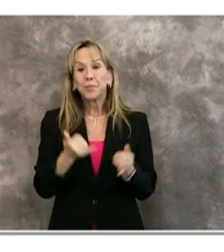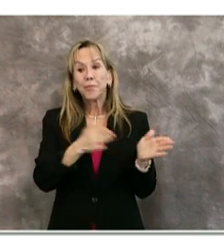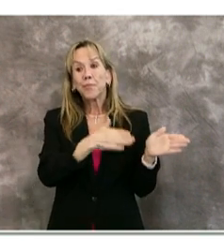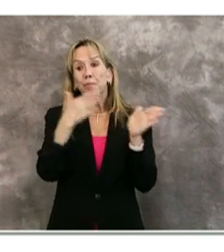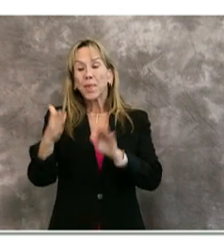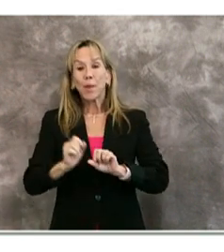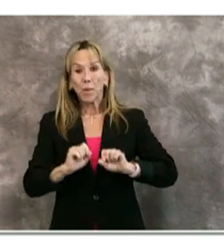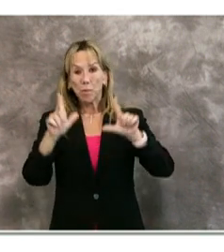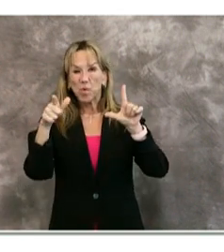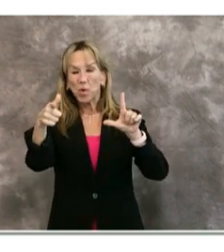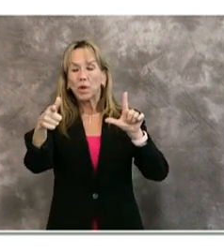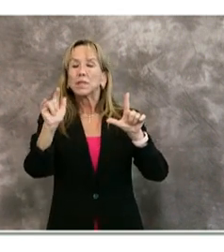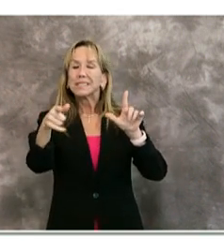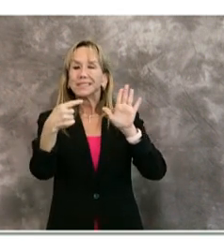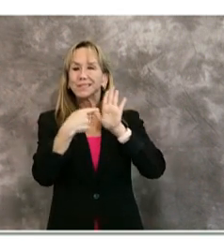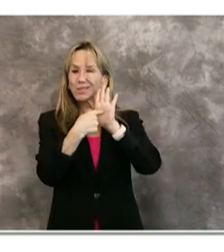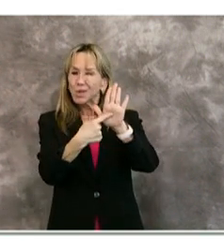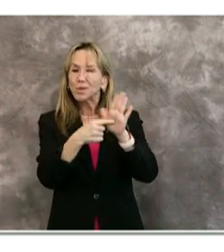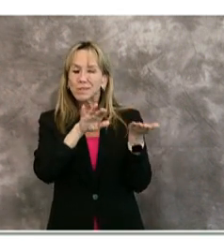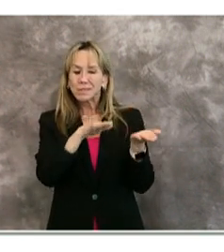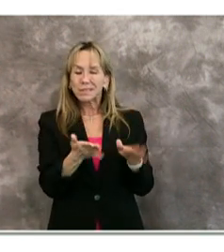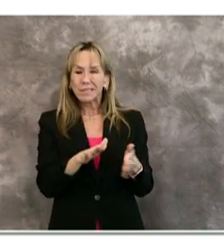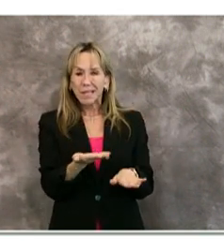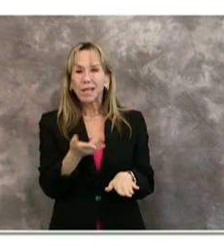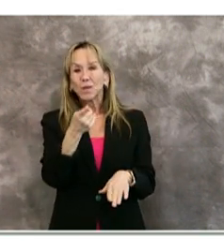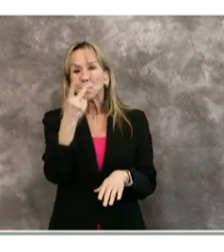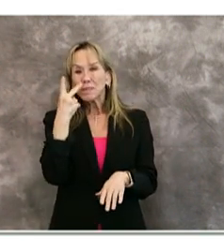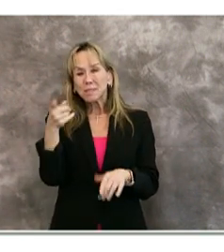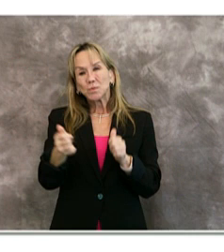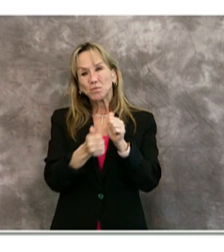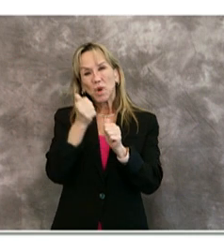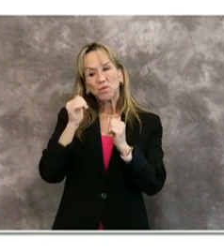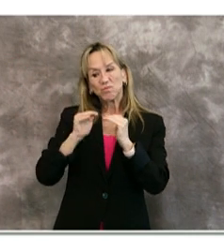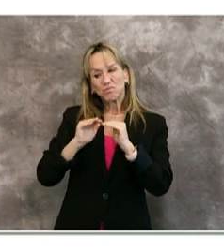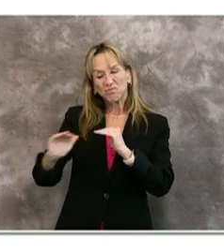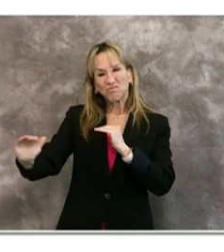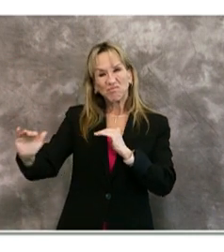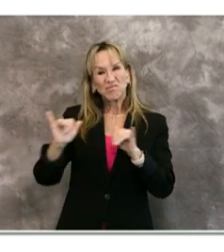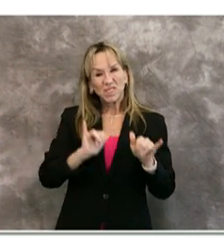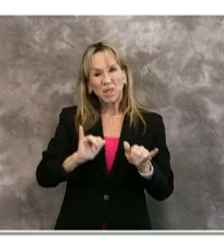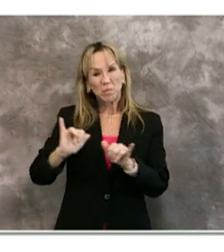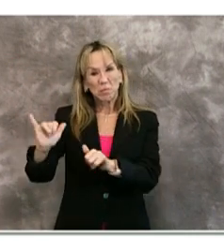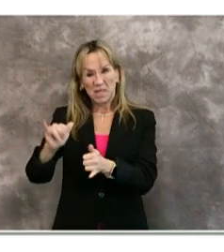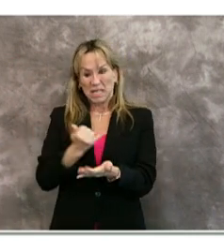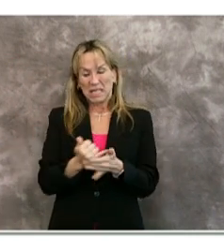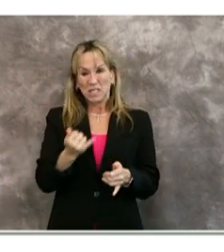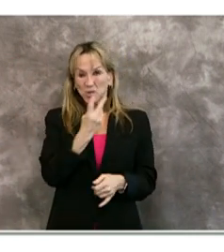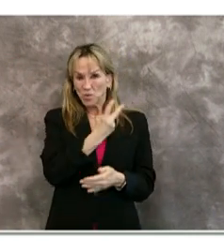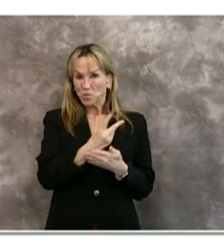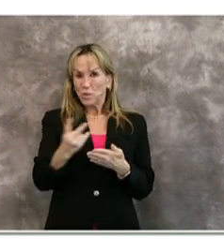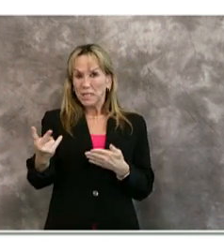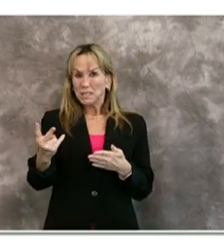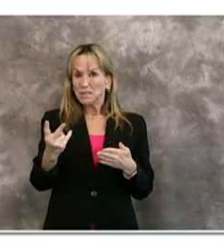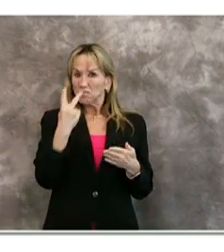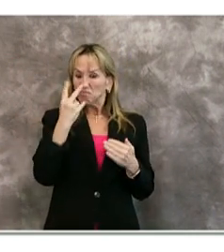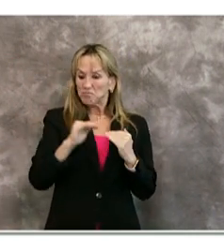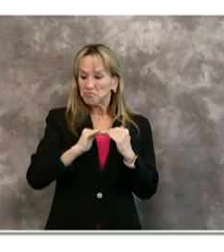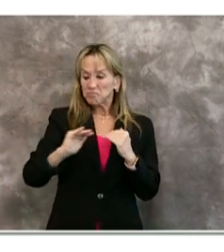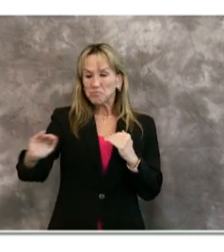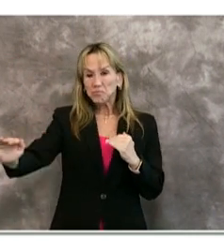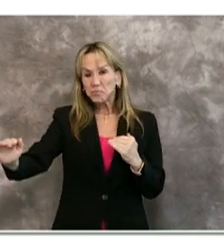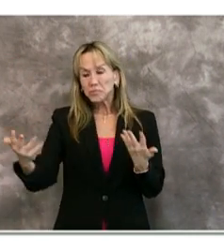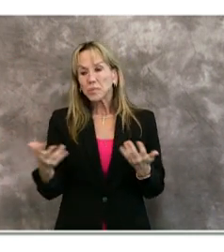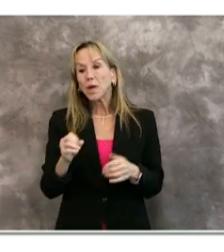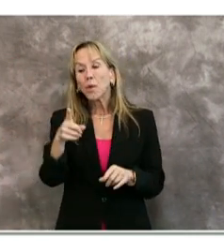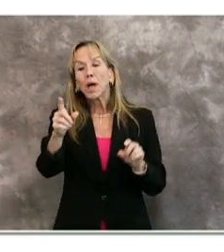deaths, and again, pretty consistent over the past 2 weeks. And so